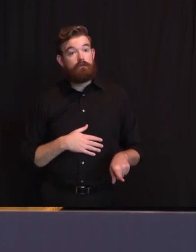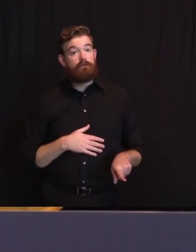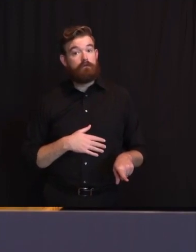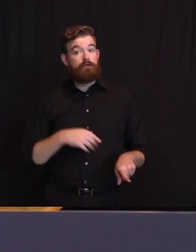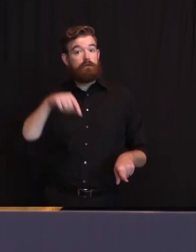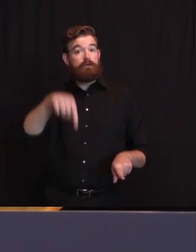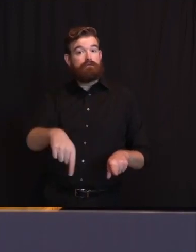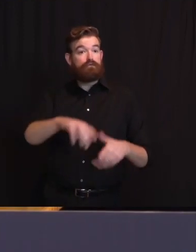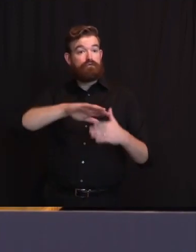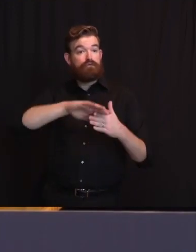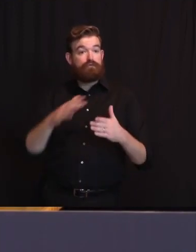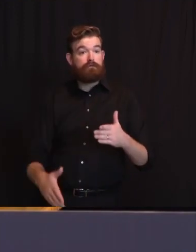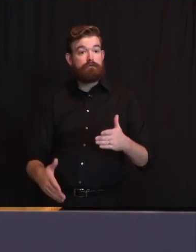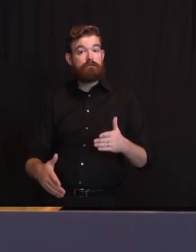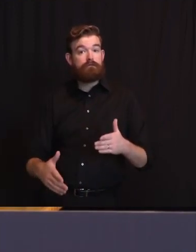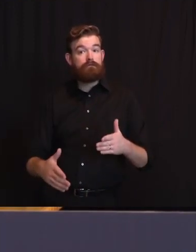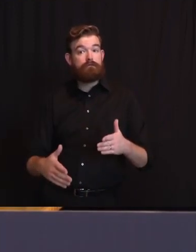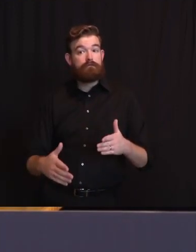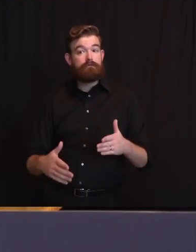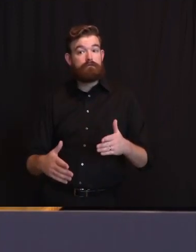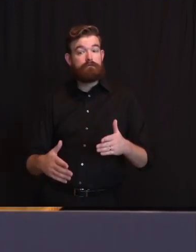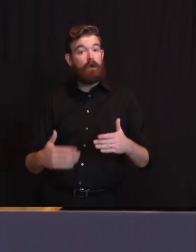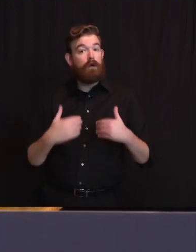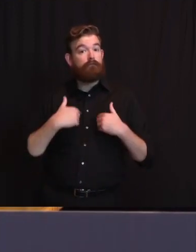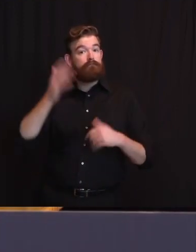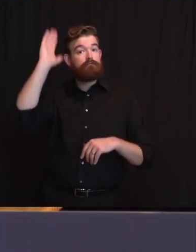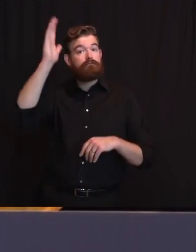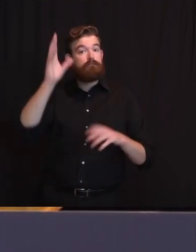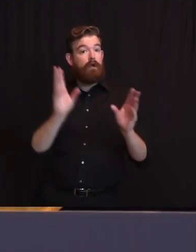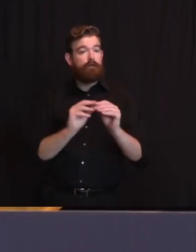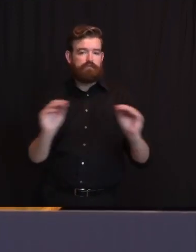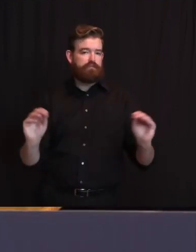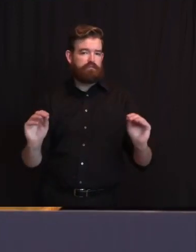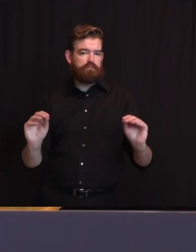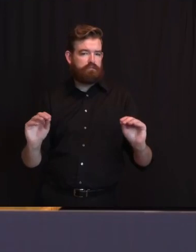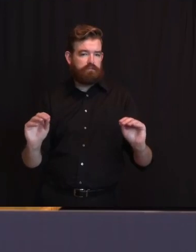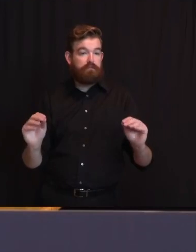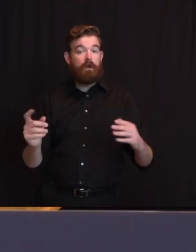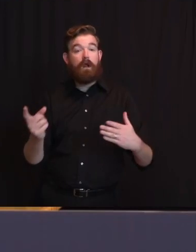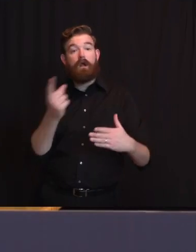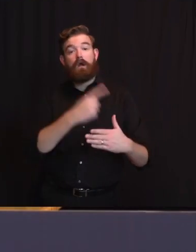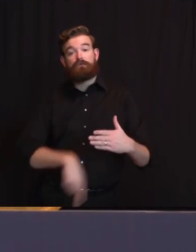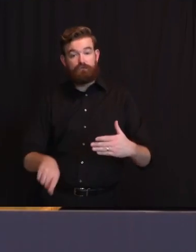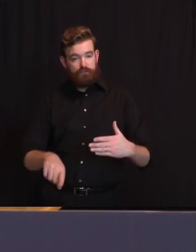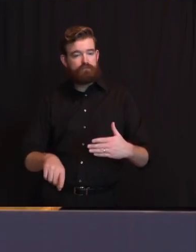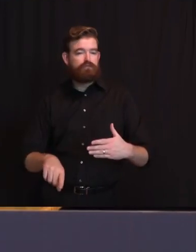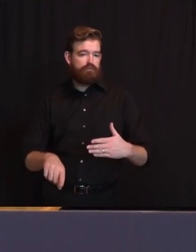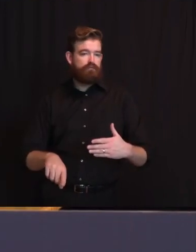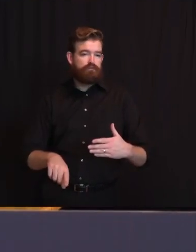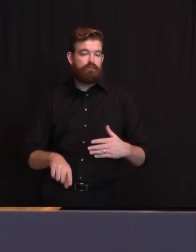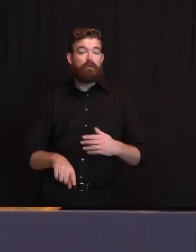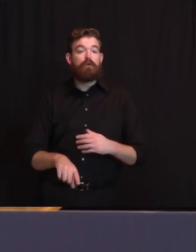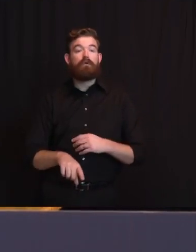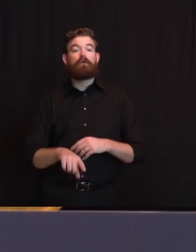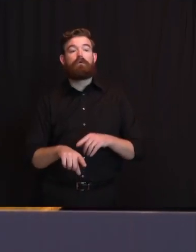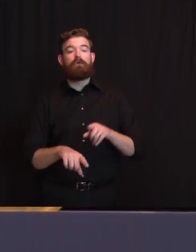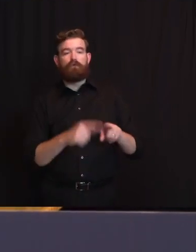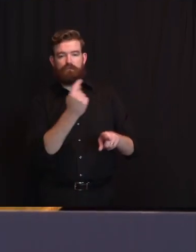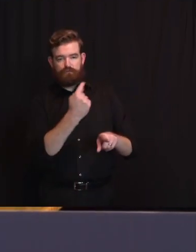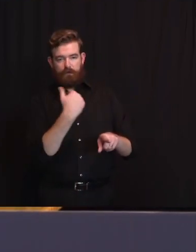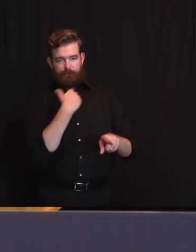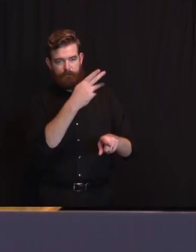and Monday. We're going to break the chain a little bit next week because Monday's a national holiday. We'll be with you on Tuesday, unless you hear otherwise.